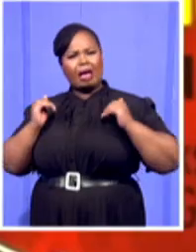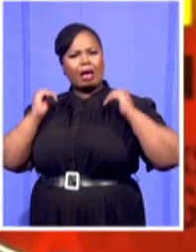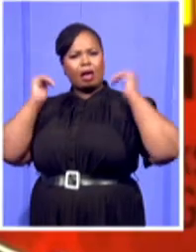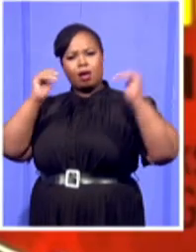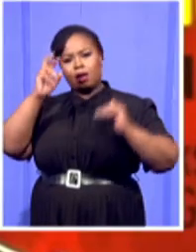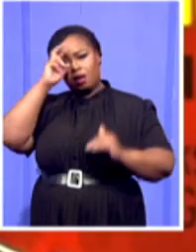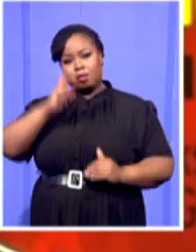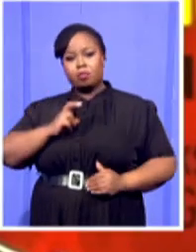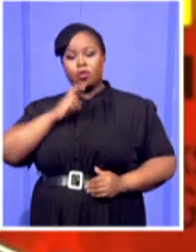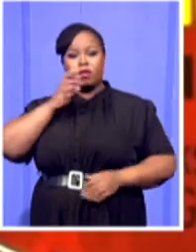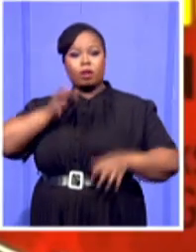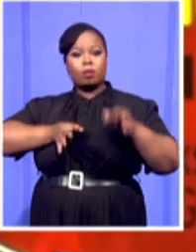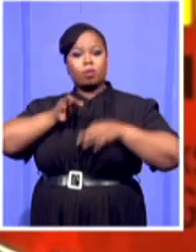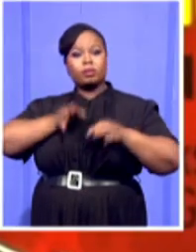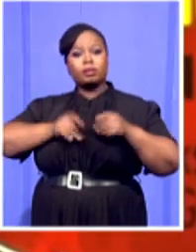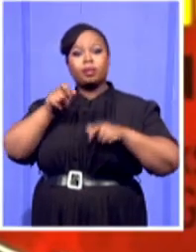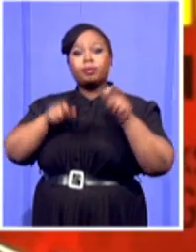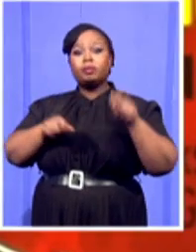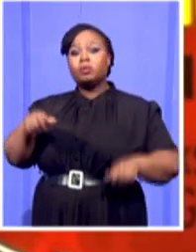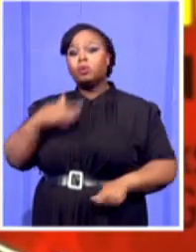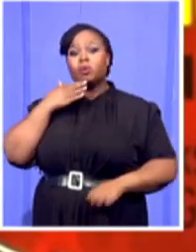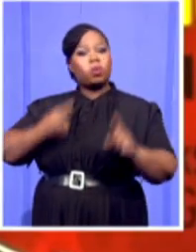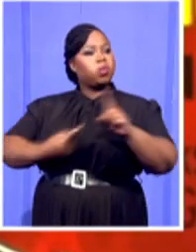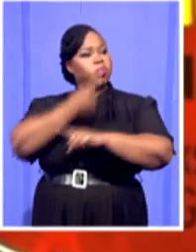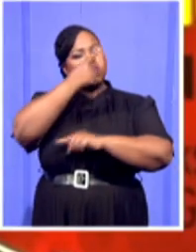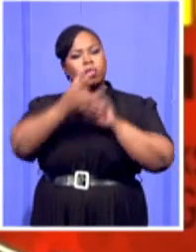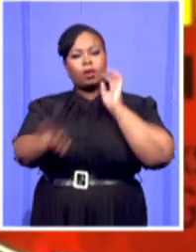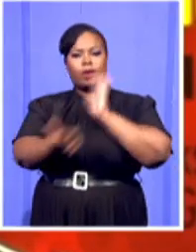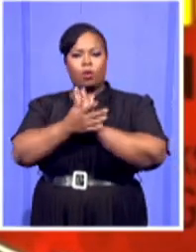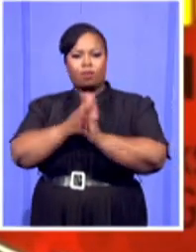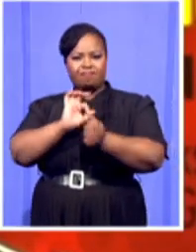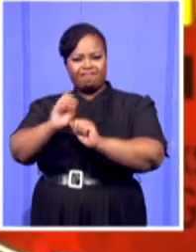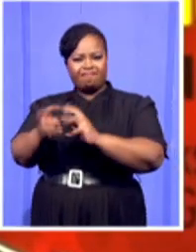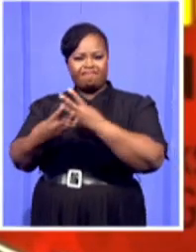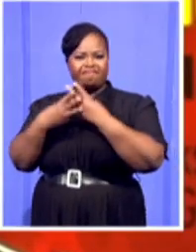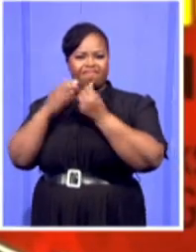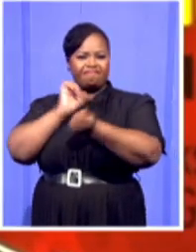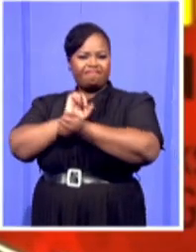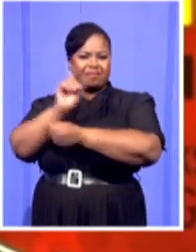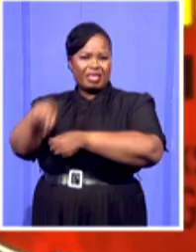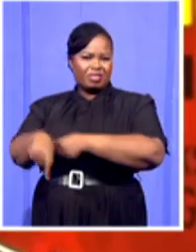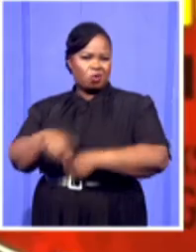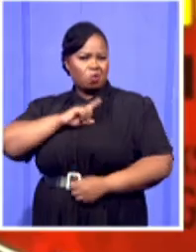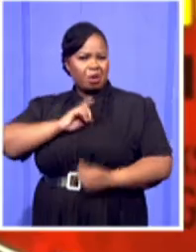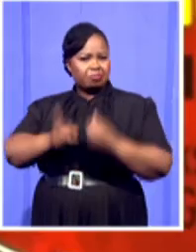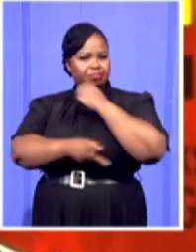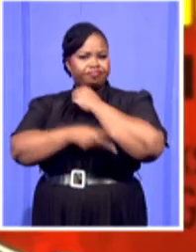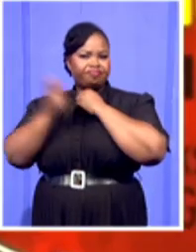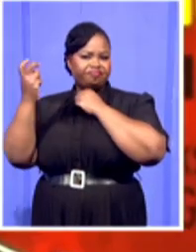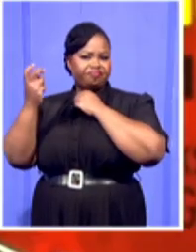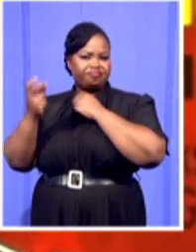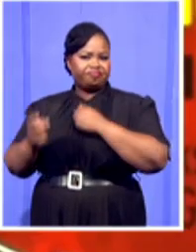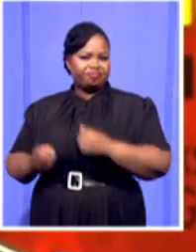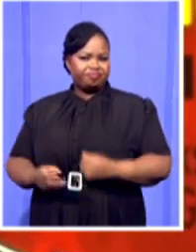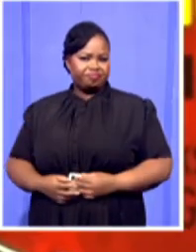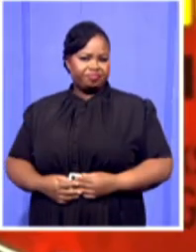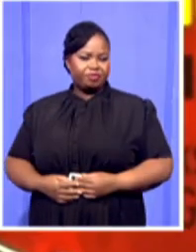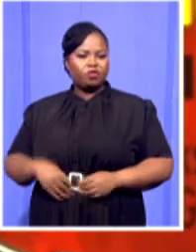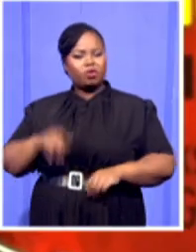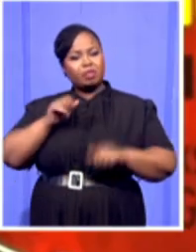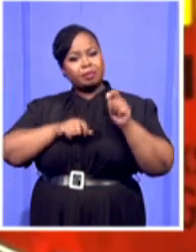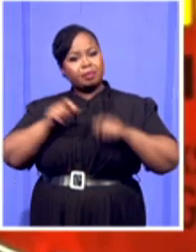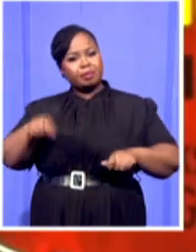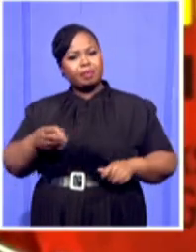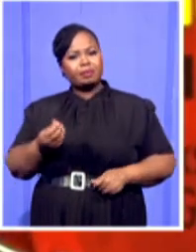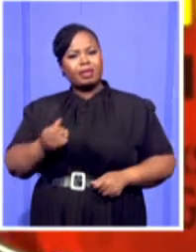high-profile politicians who have broken the law to jail because they have stolen from the public